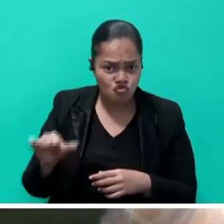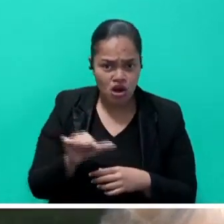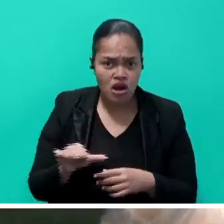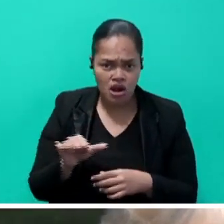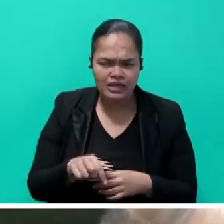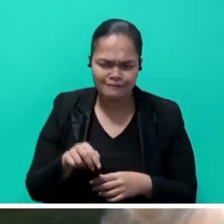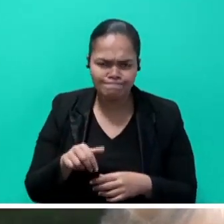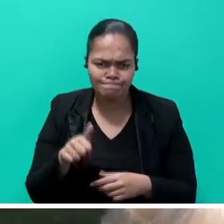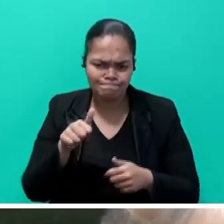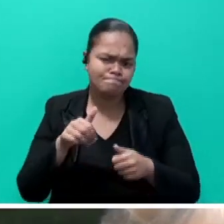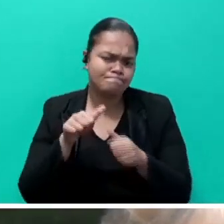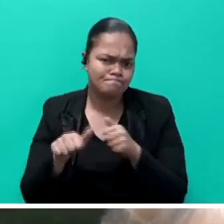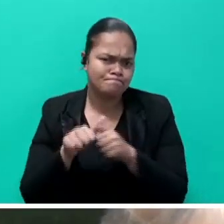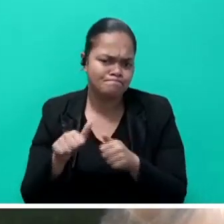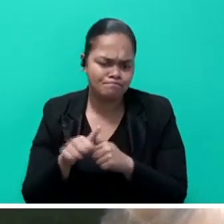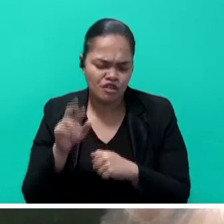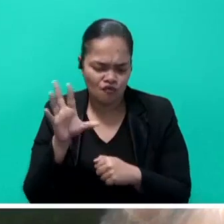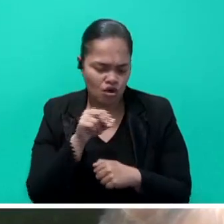benefit from this project.